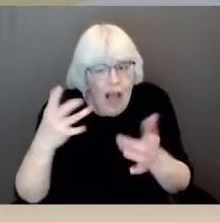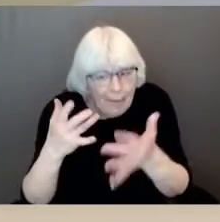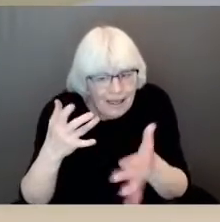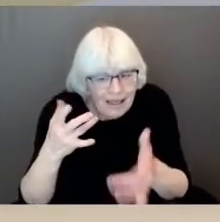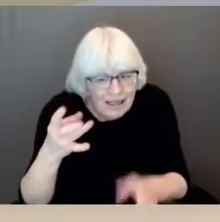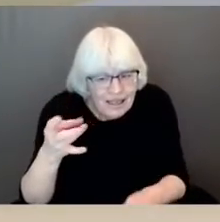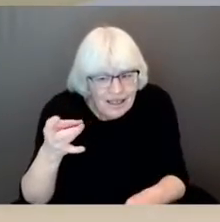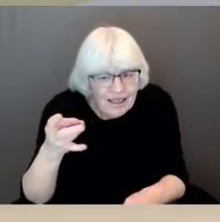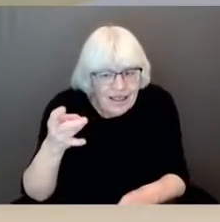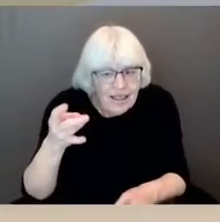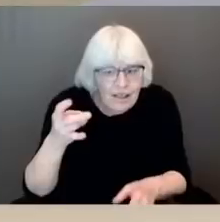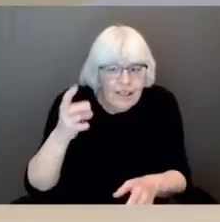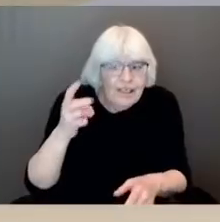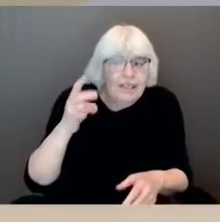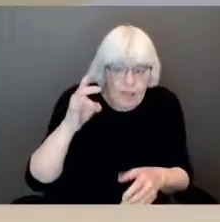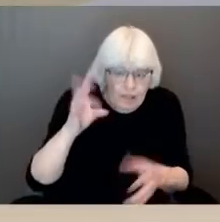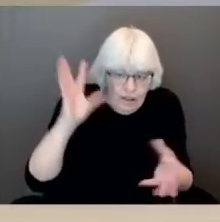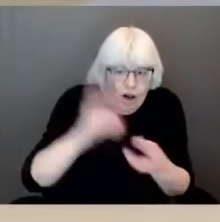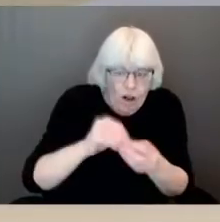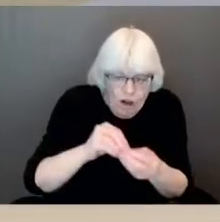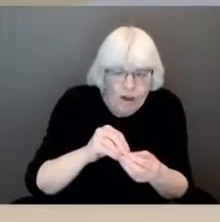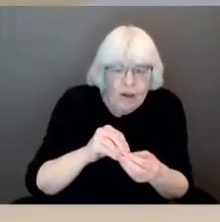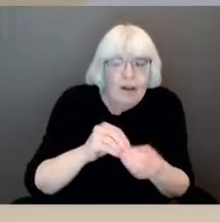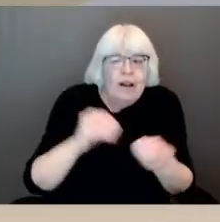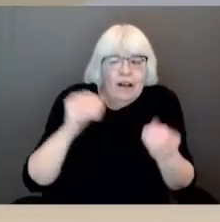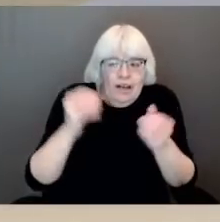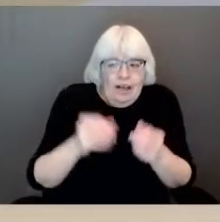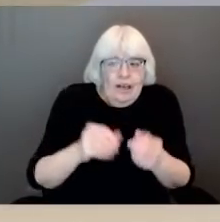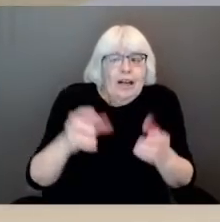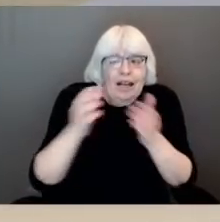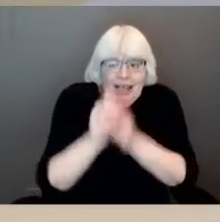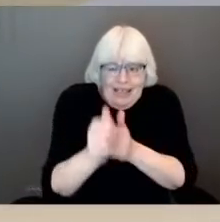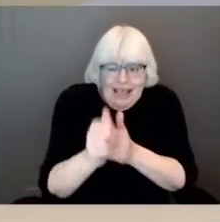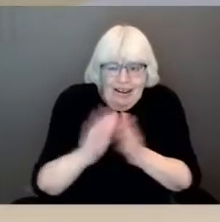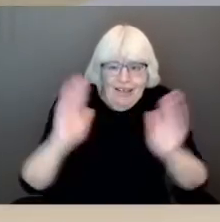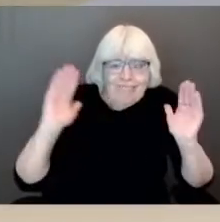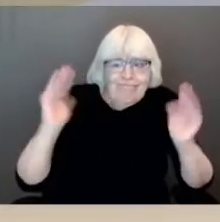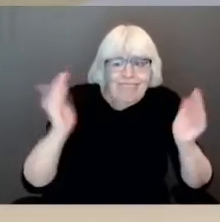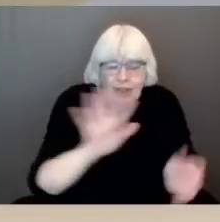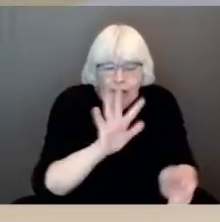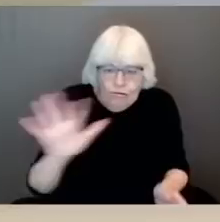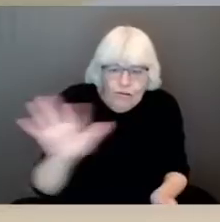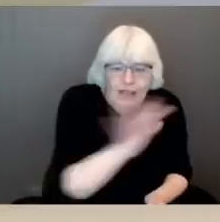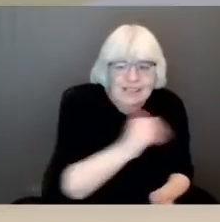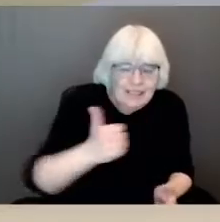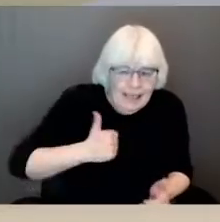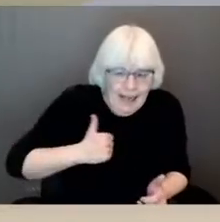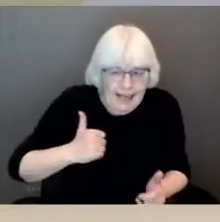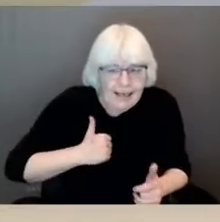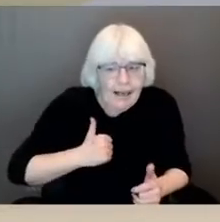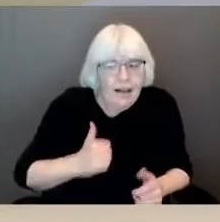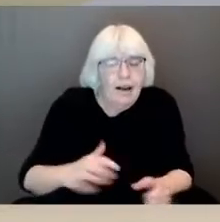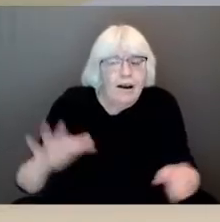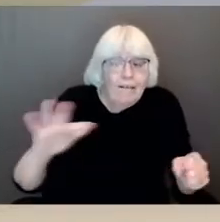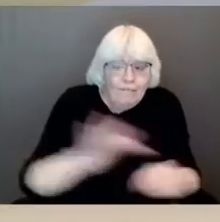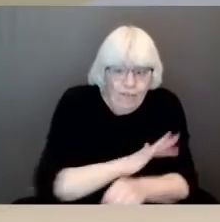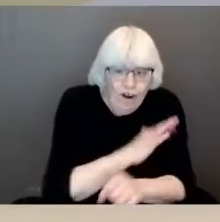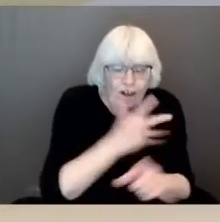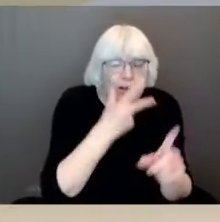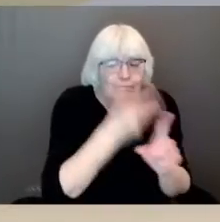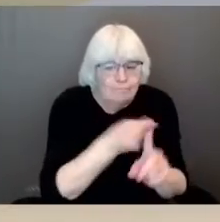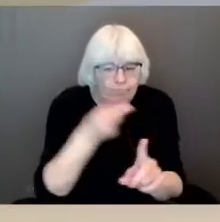are probably lead the country, or certainly one of the highest in the country, but our full vaccination rates in those younger